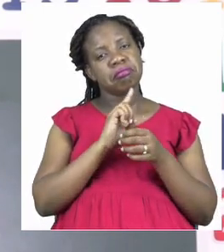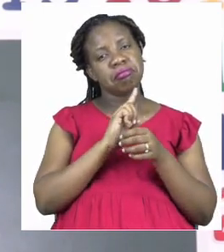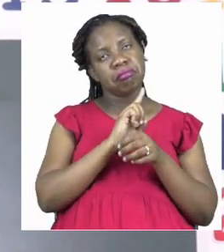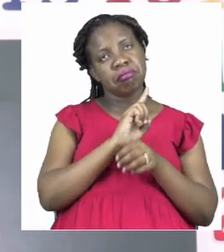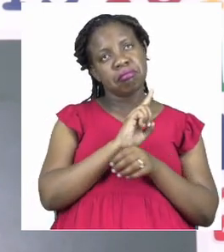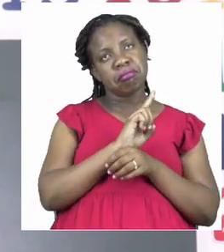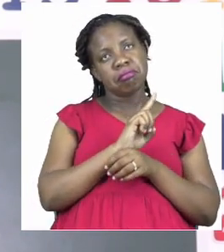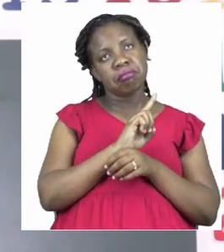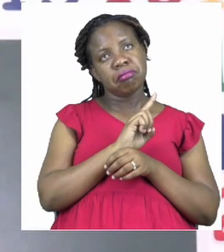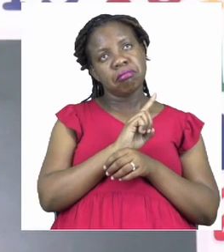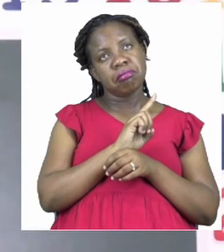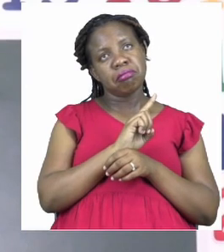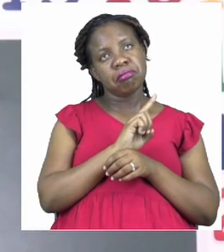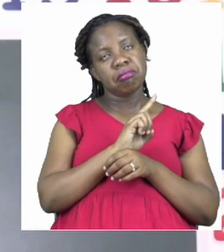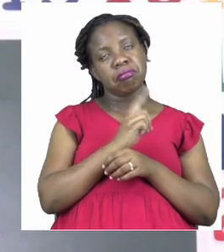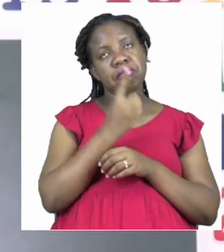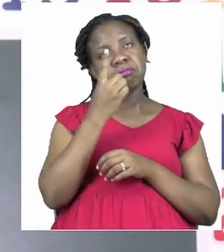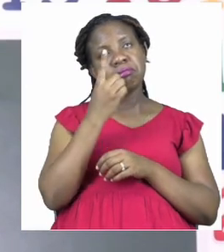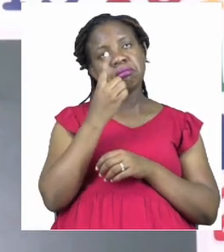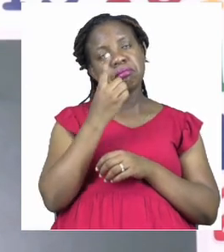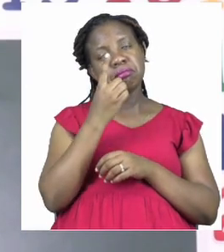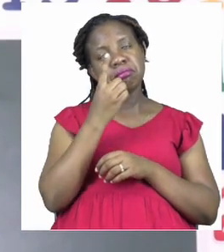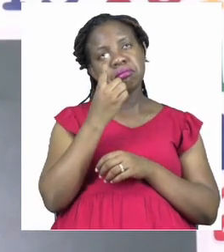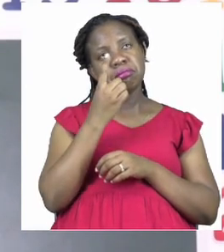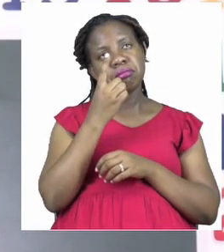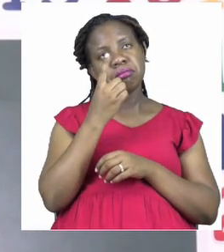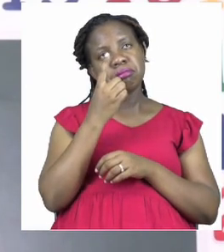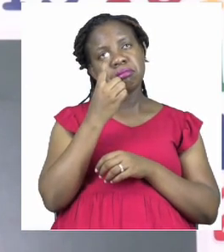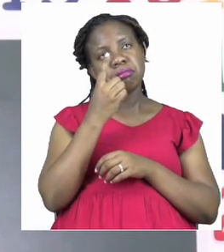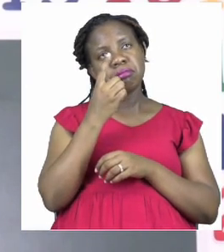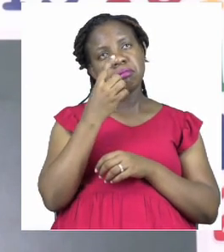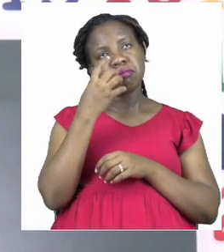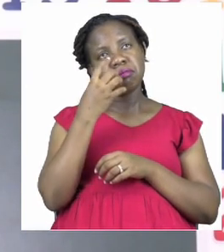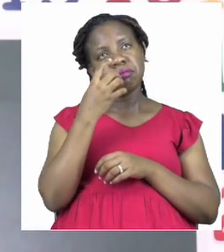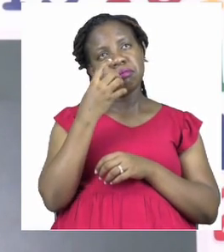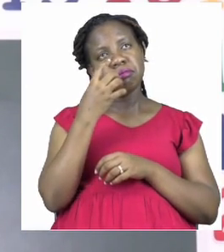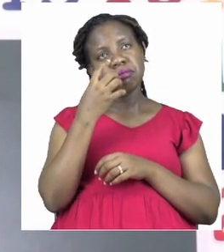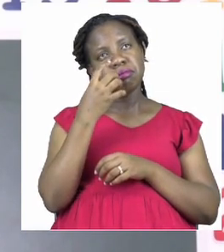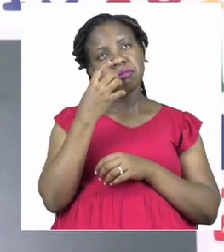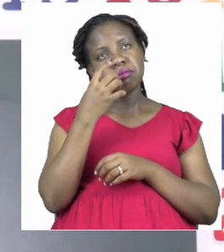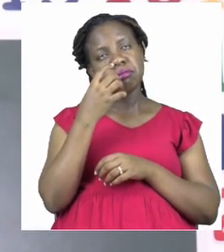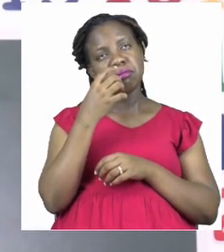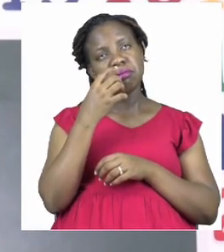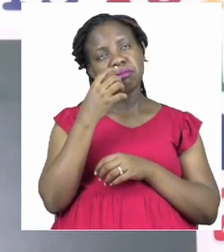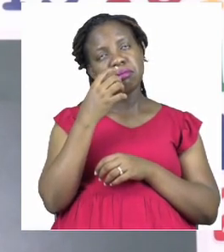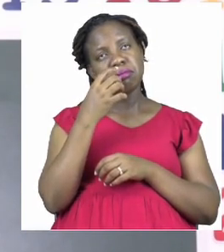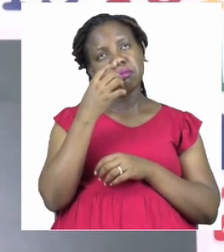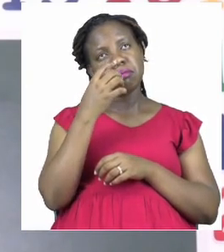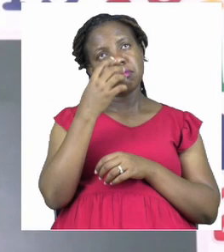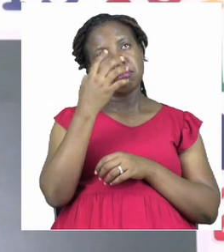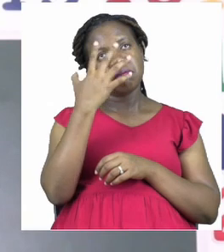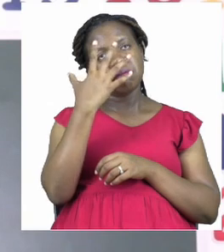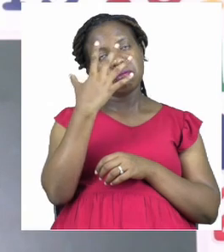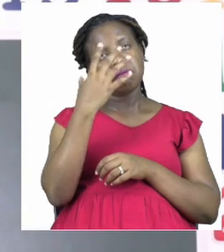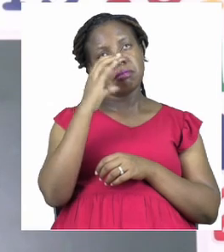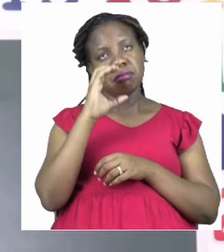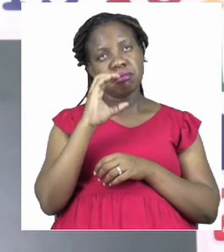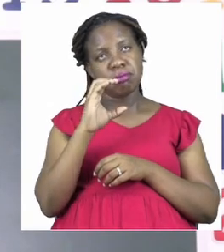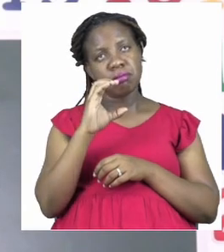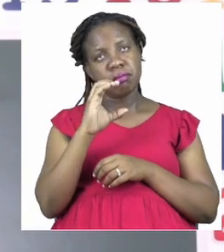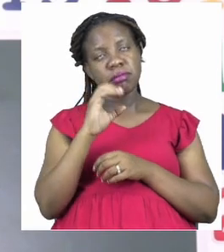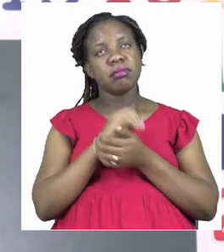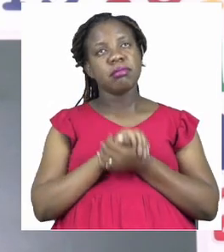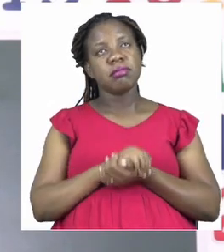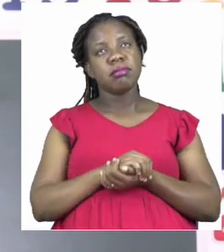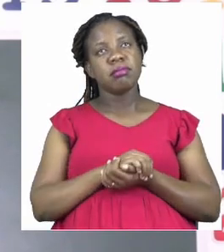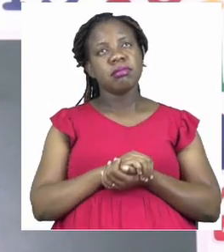good. So we have 10 cents, we need to add more. I think another 10